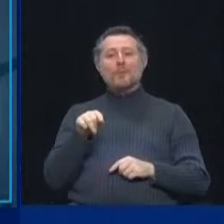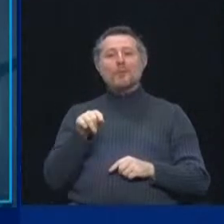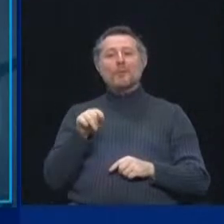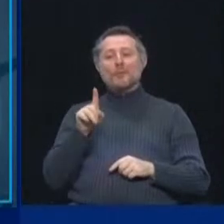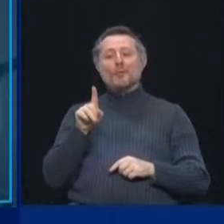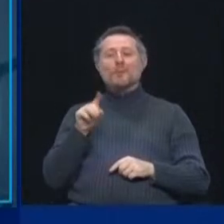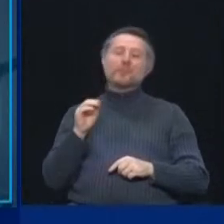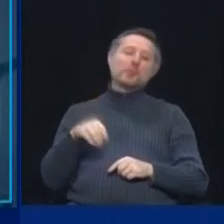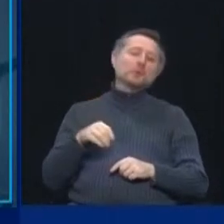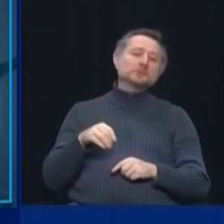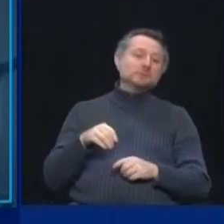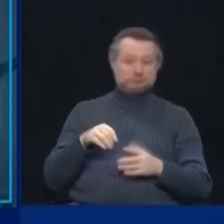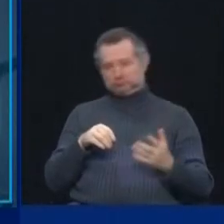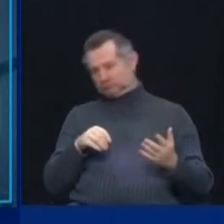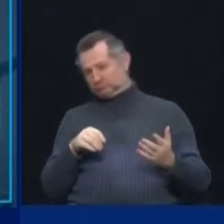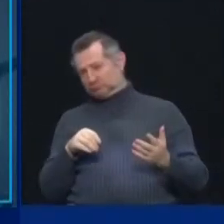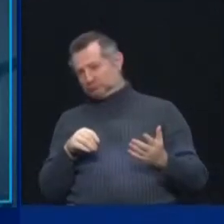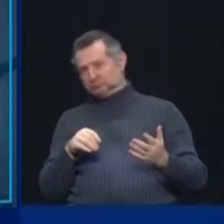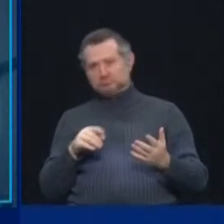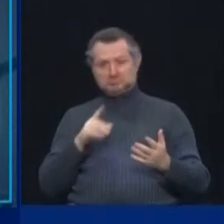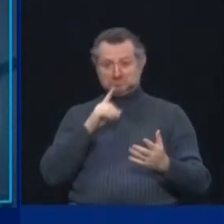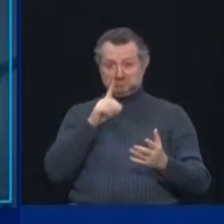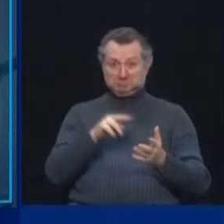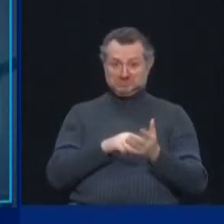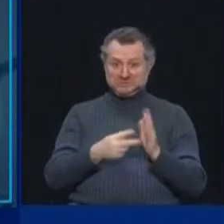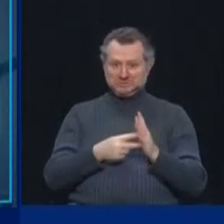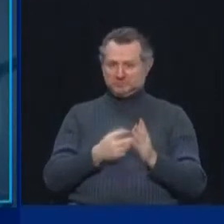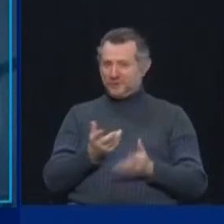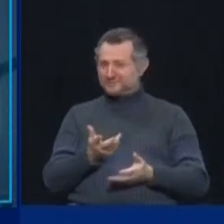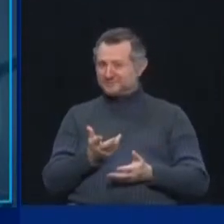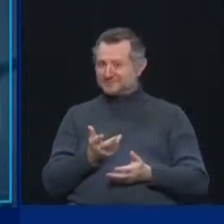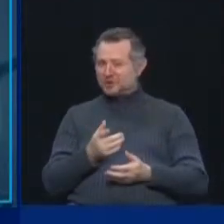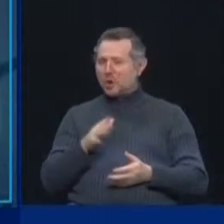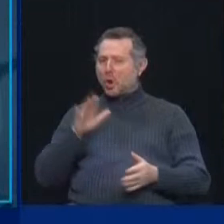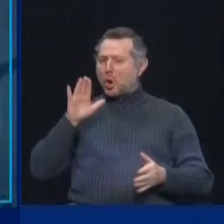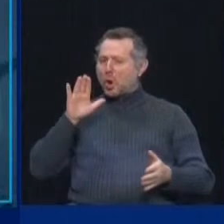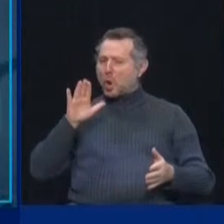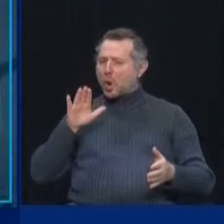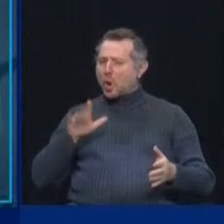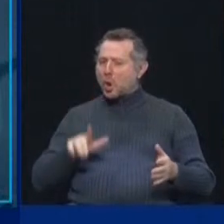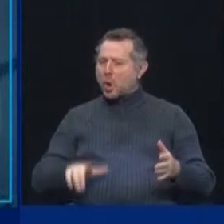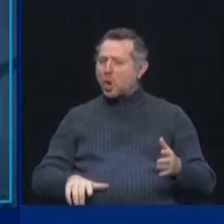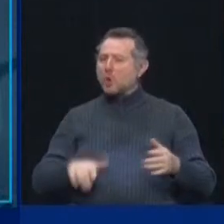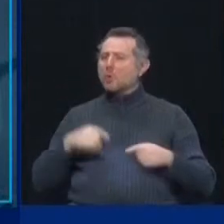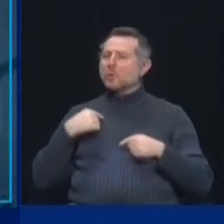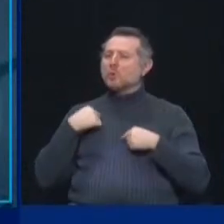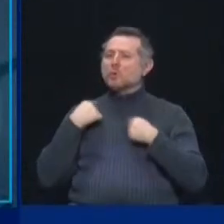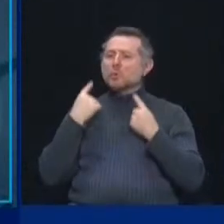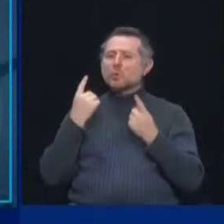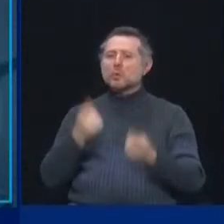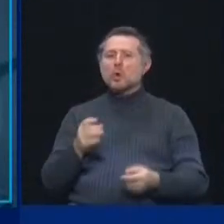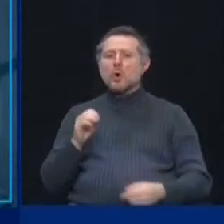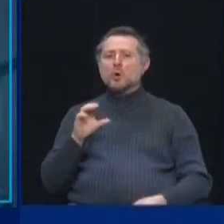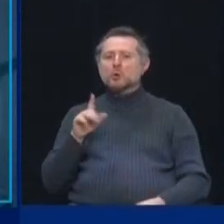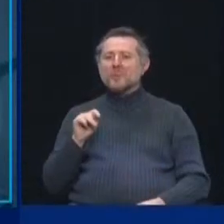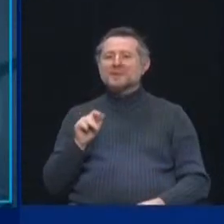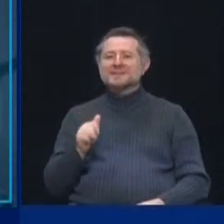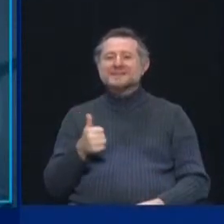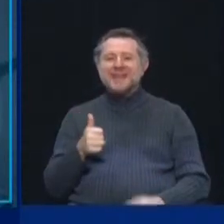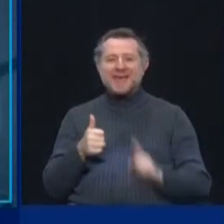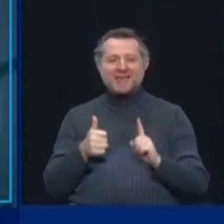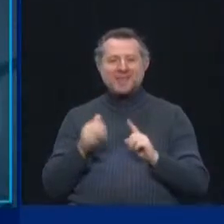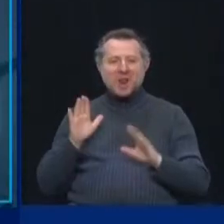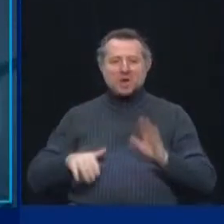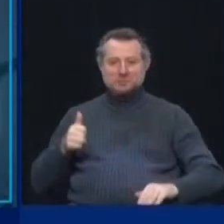report. What does that mean? That's the lowest level since October 10th. Before November, before